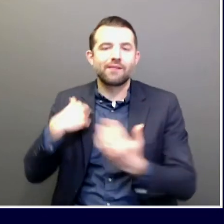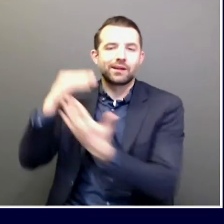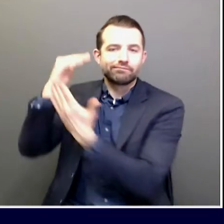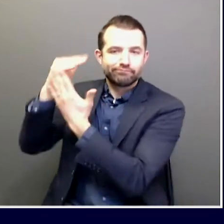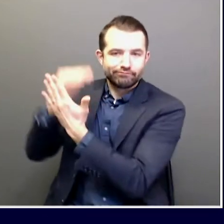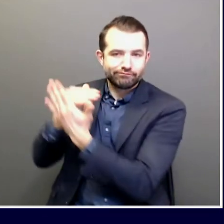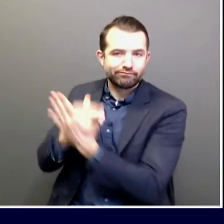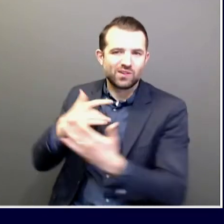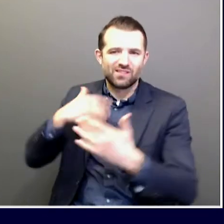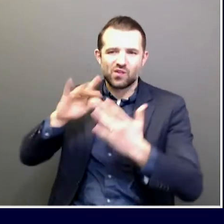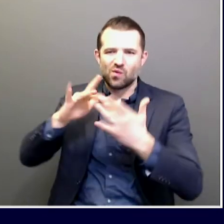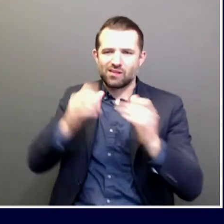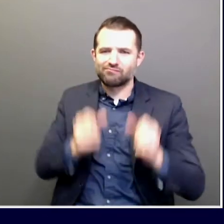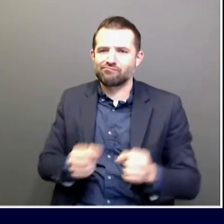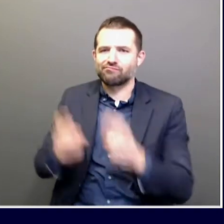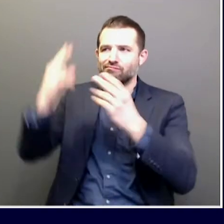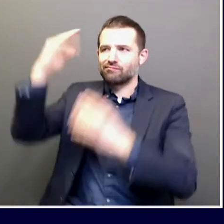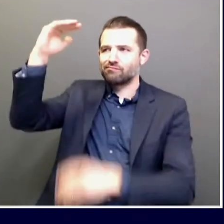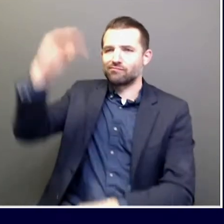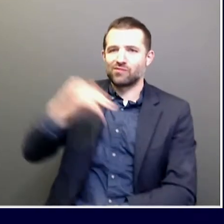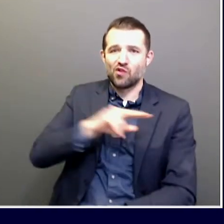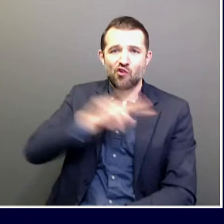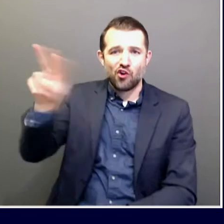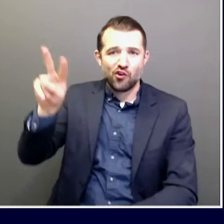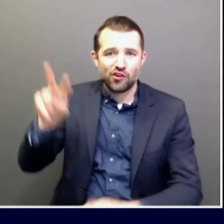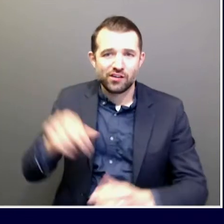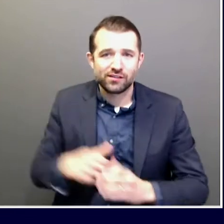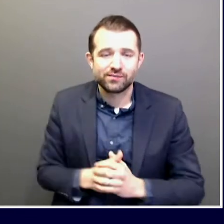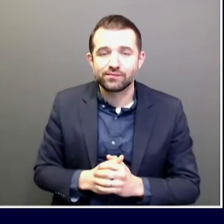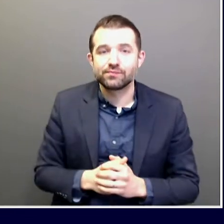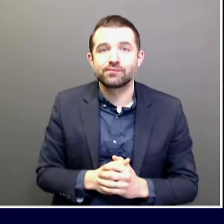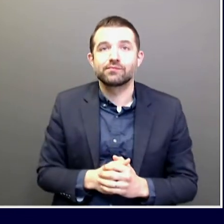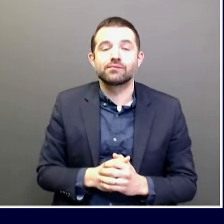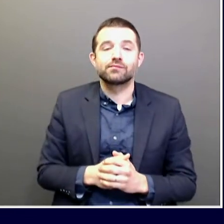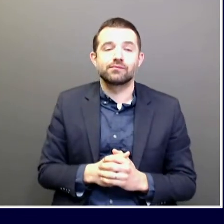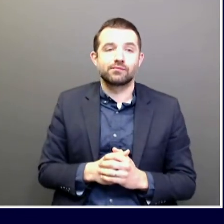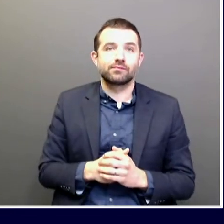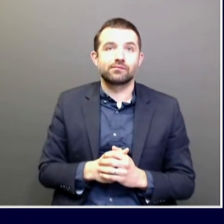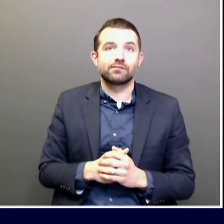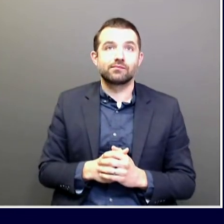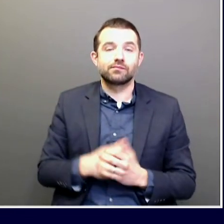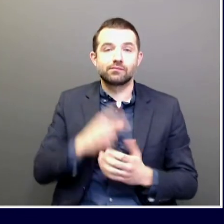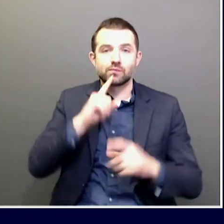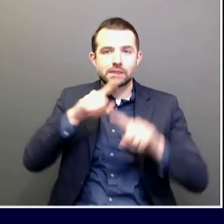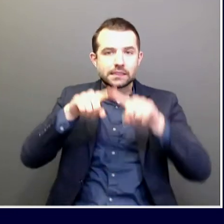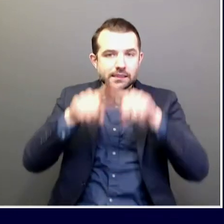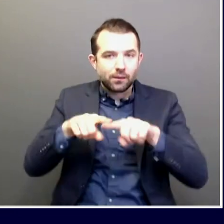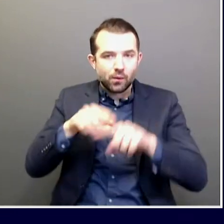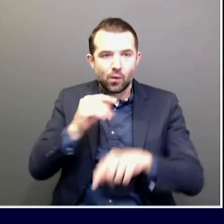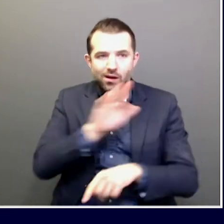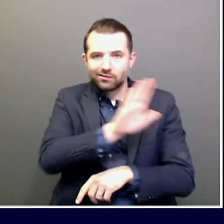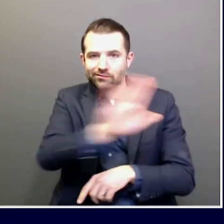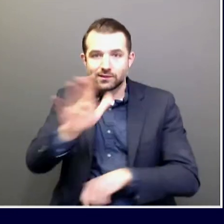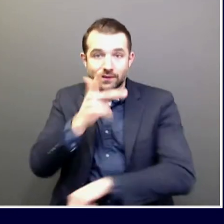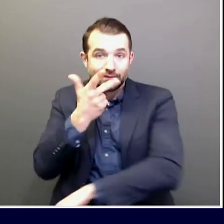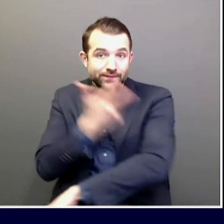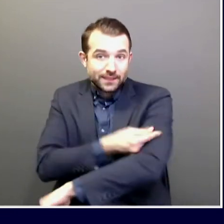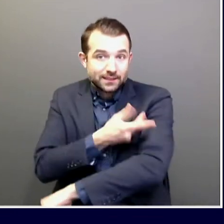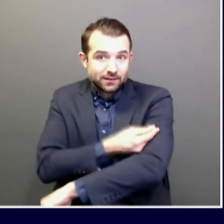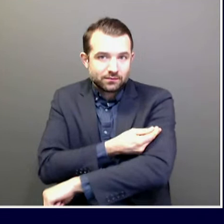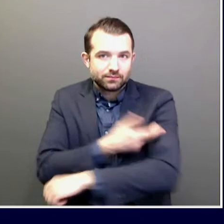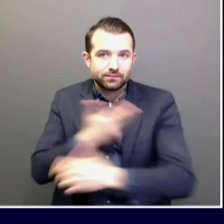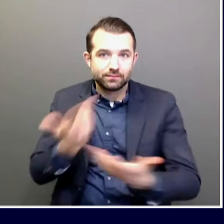Thank you, Director Shah. I'm excited to announce that starting today, Maine is distributing $116